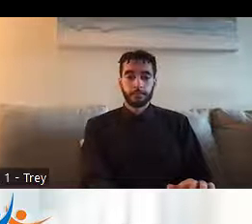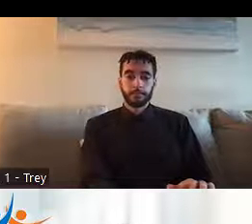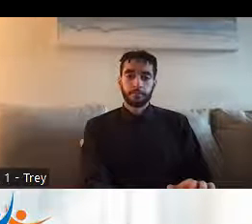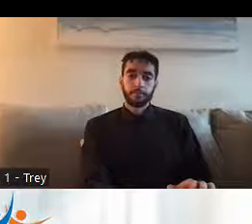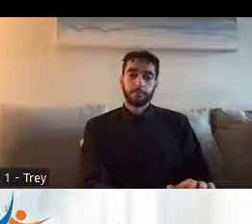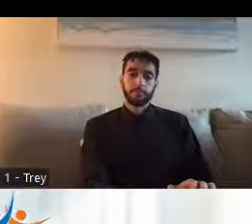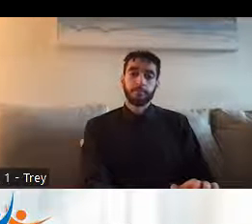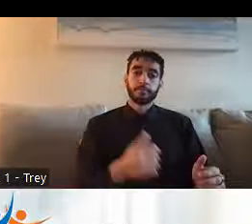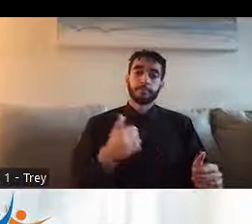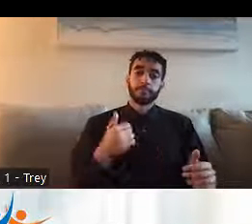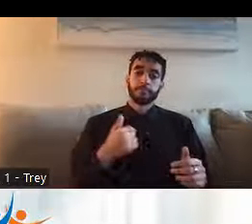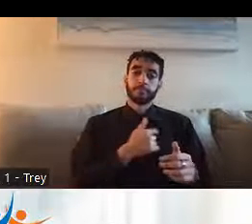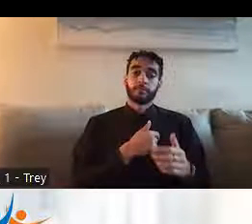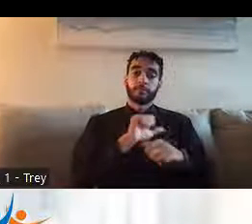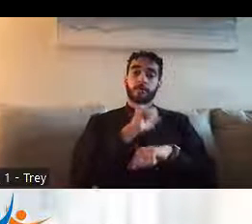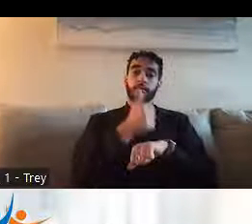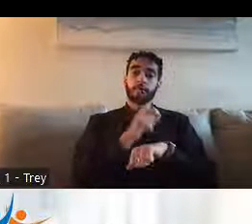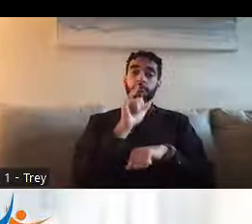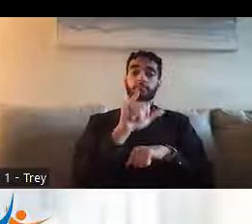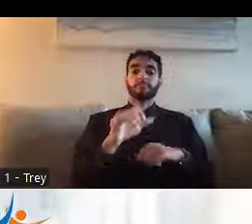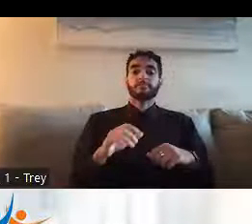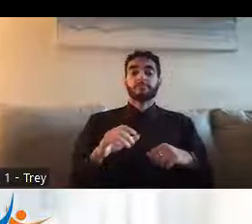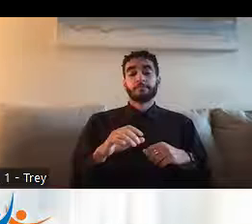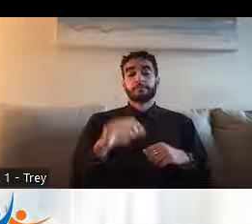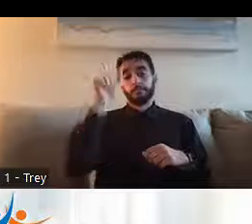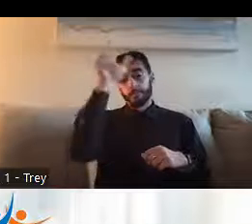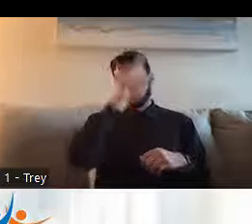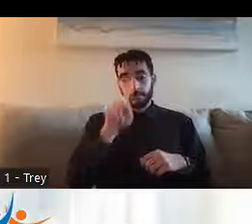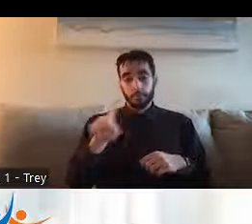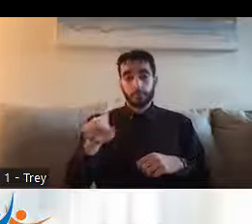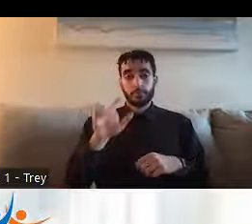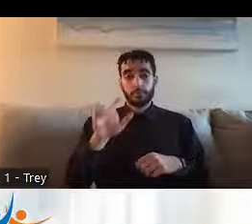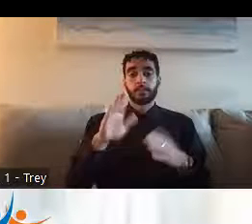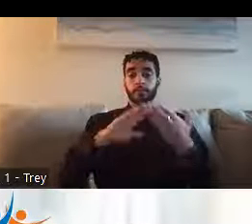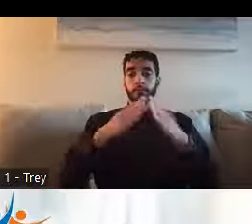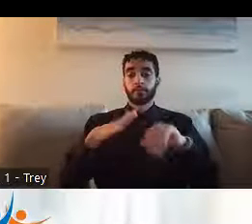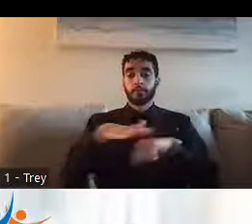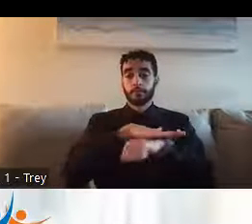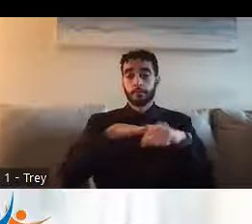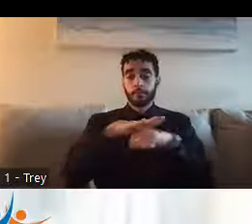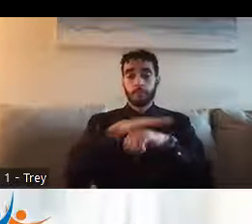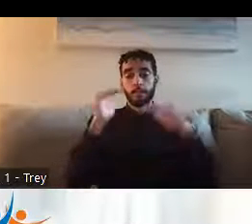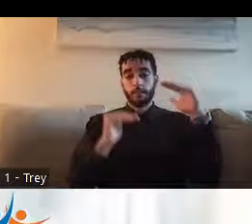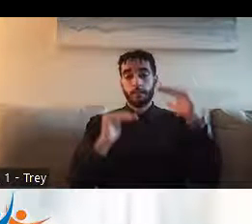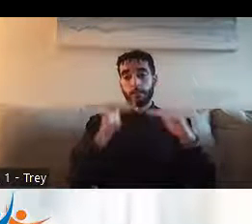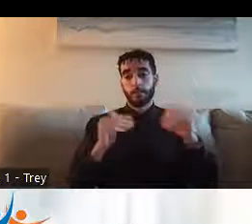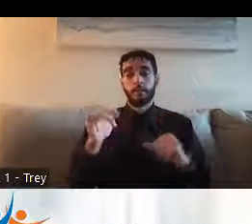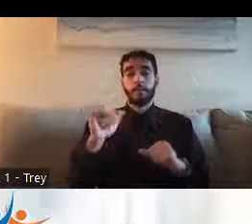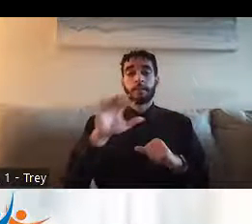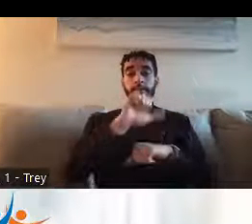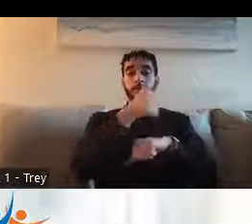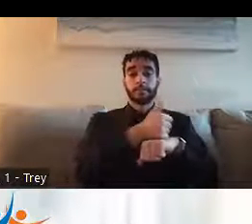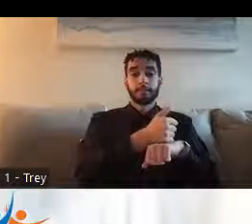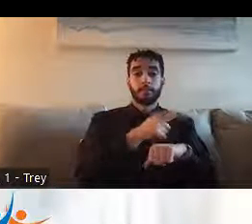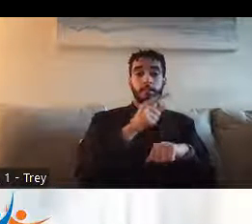To address Alzheimer's disease and related dementias at the local and community level, the Alzheimer's Association and the Centers for Disease Control